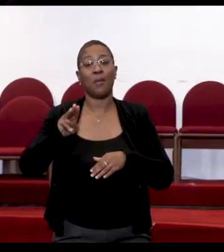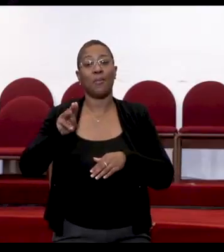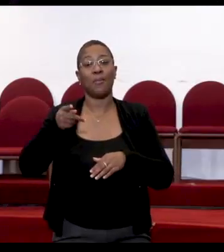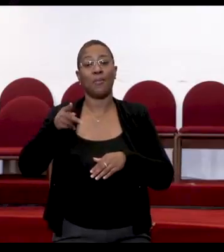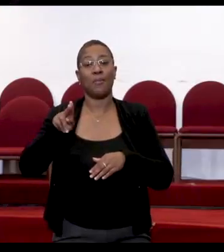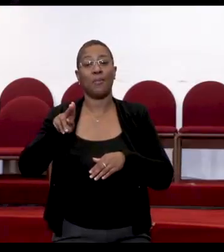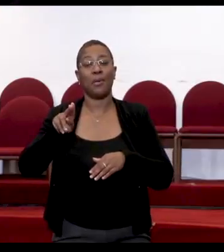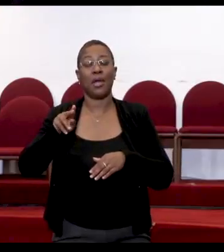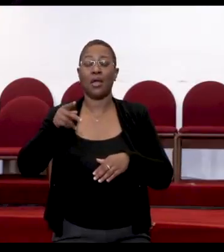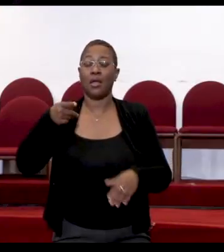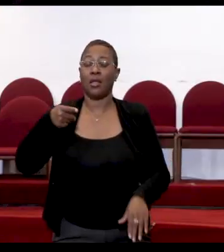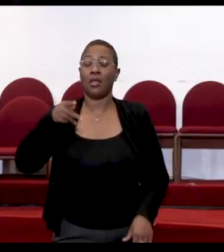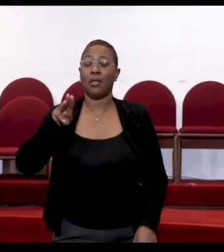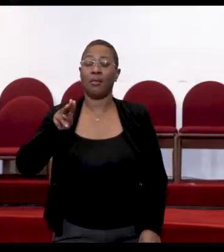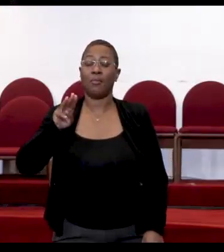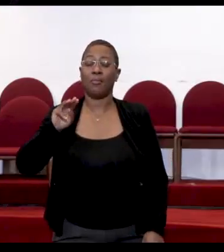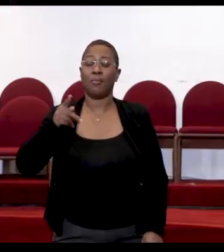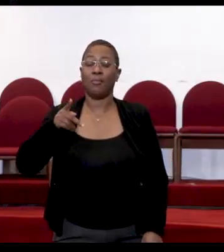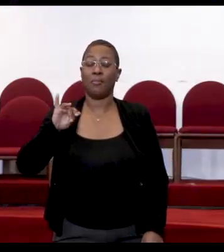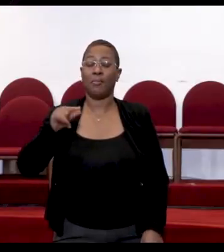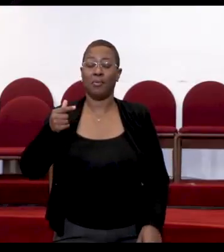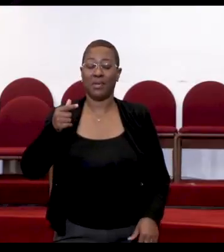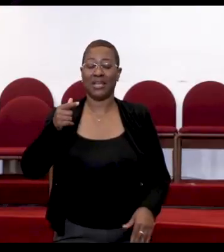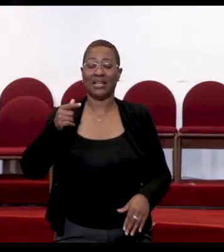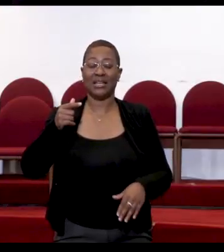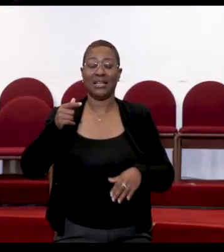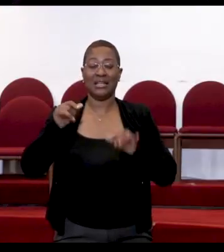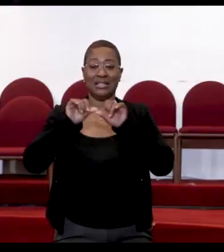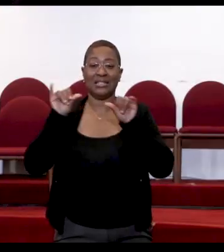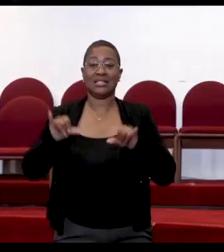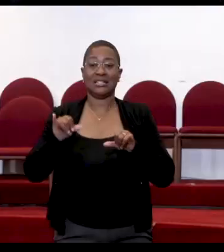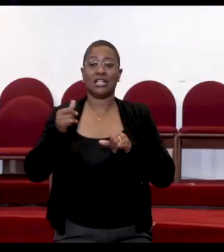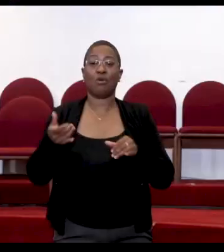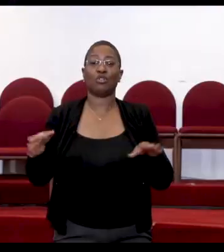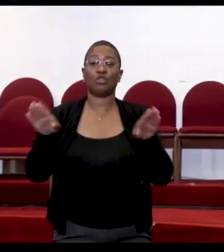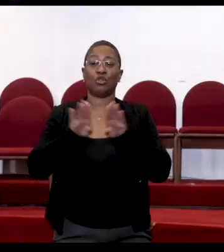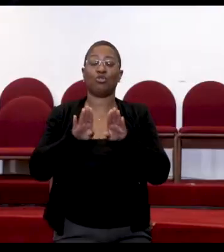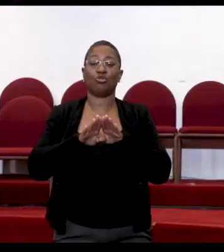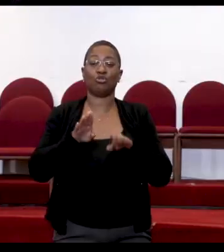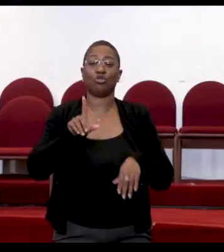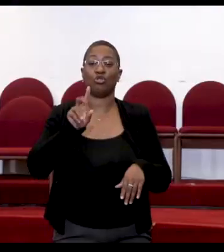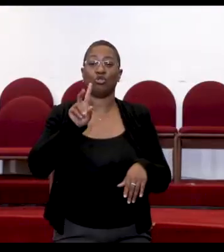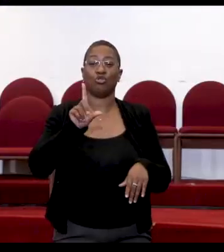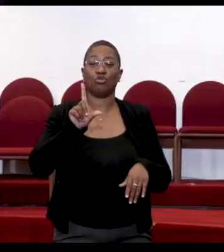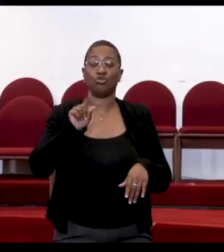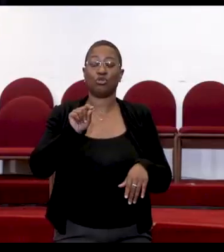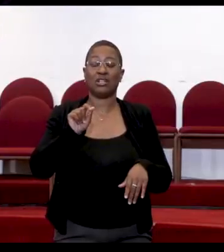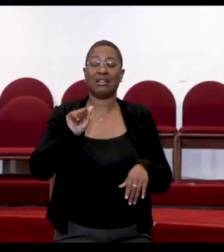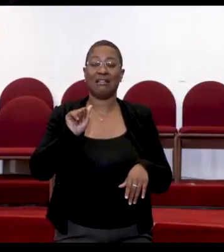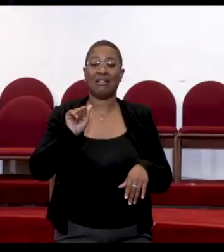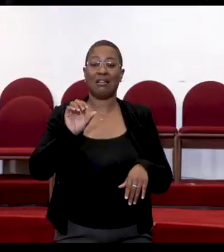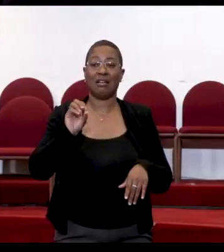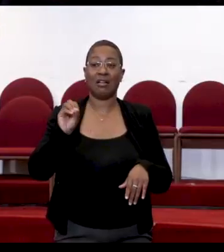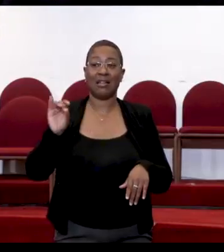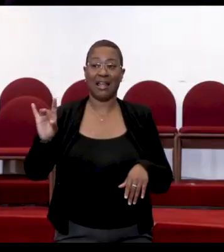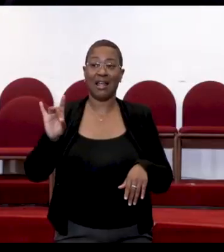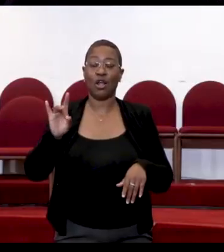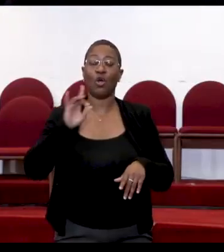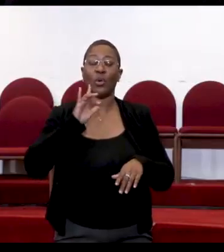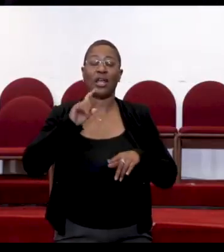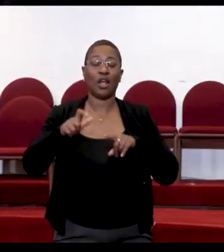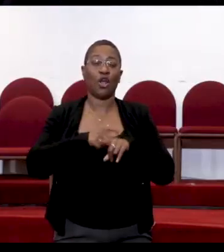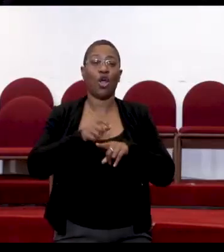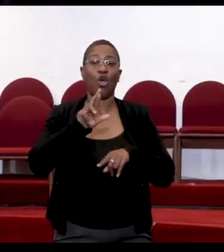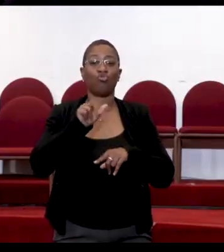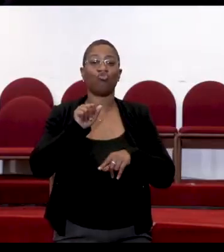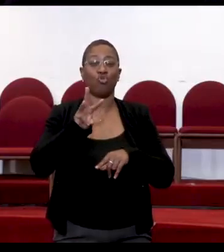down September 8th, 2014. We get calls about raw sewage bagging up into people's